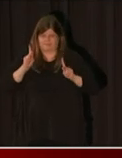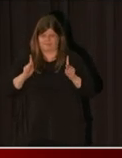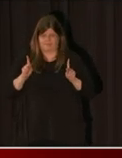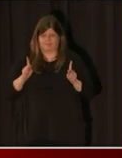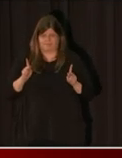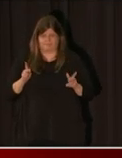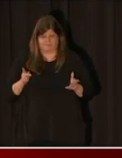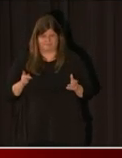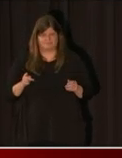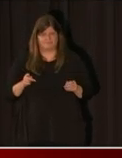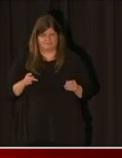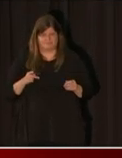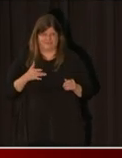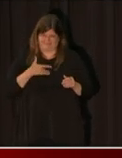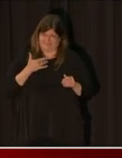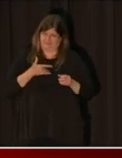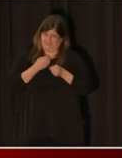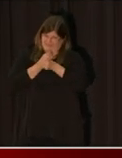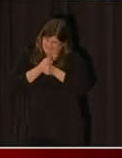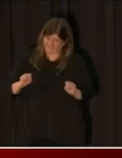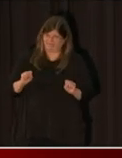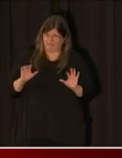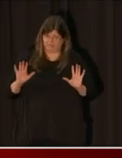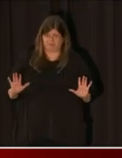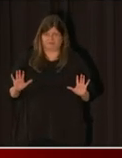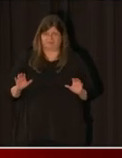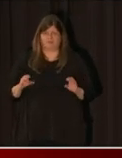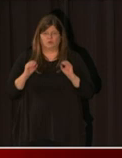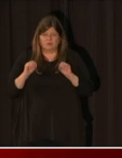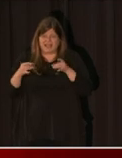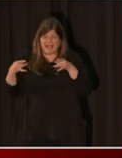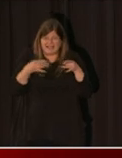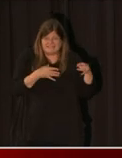and feel safe from hate or discrimination.